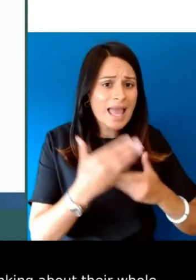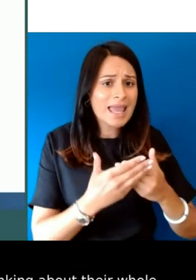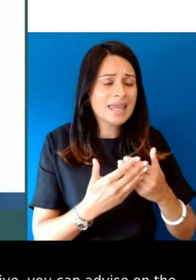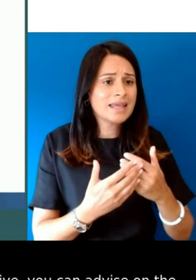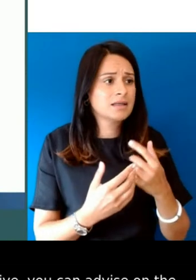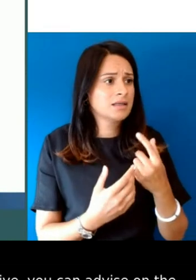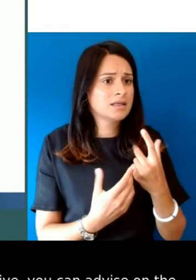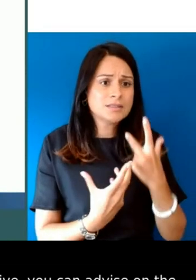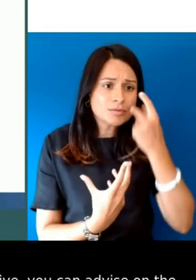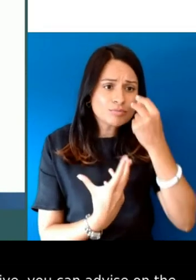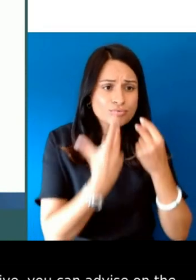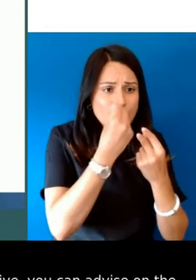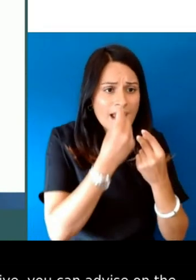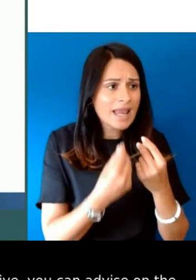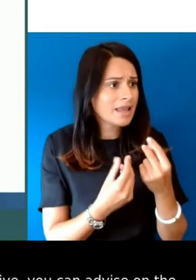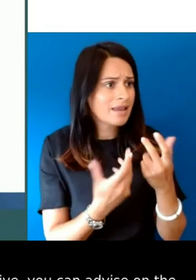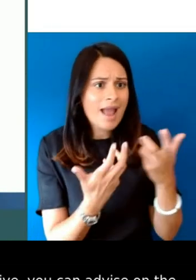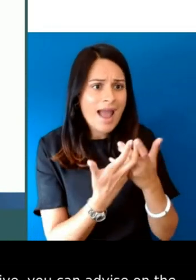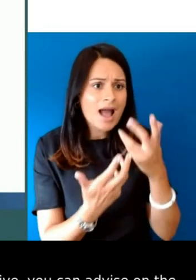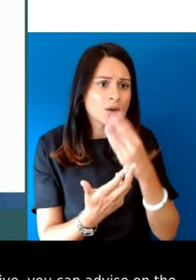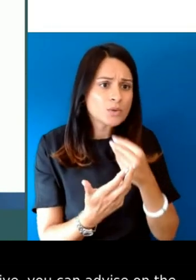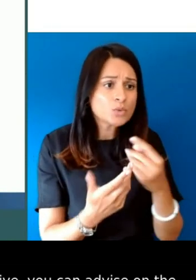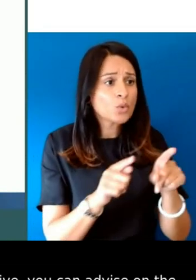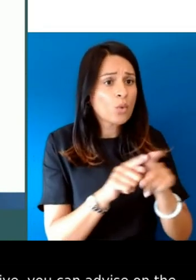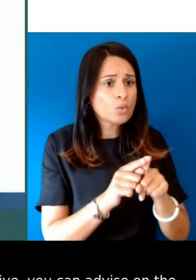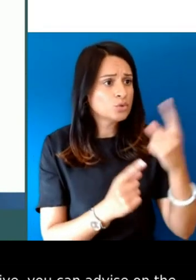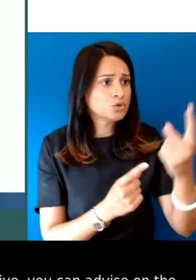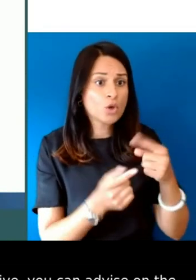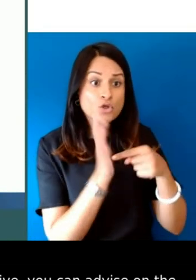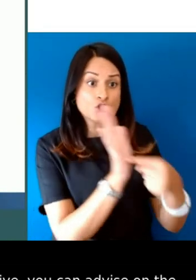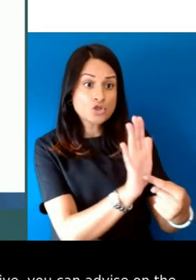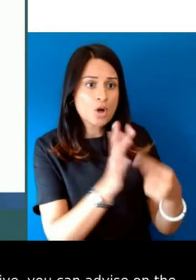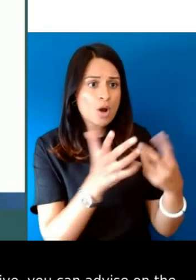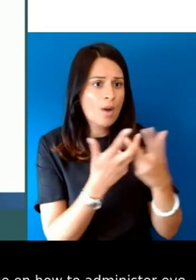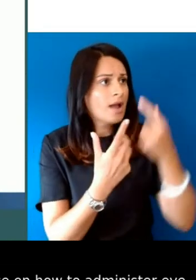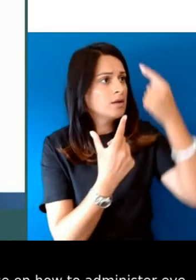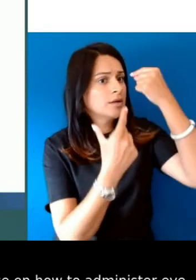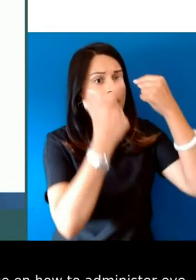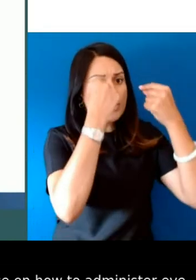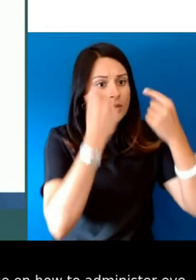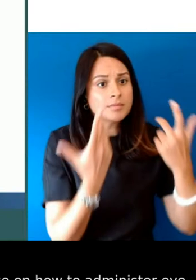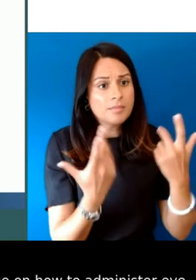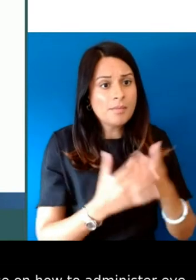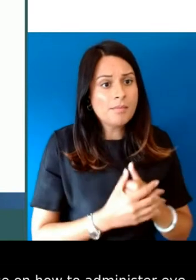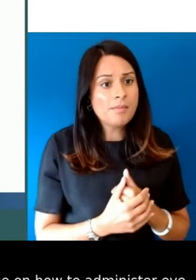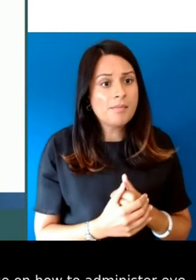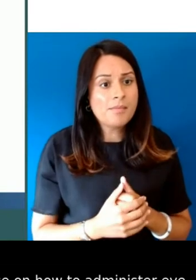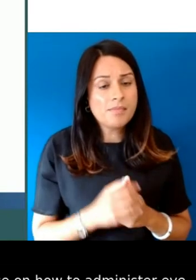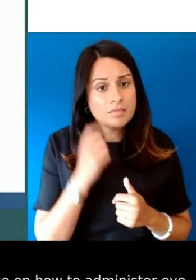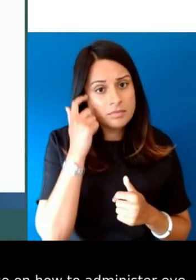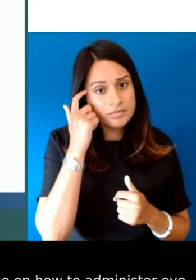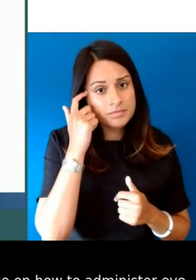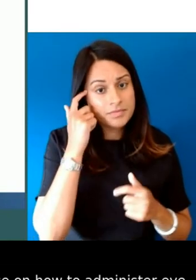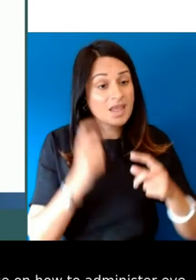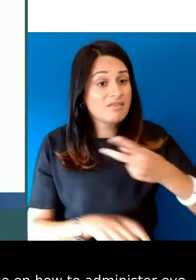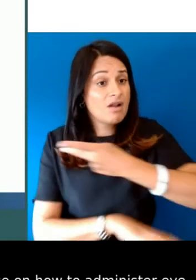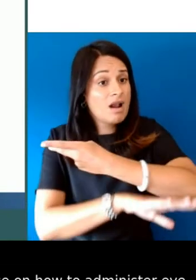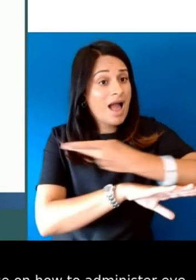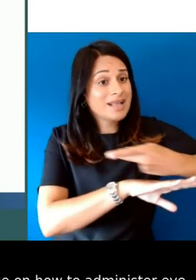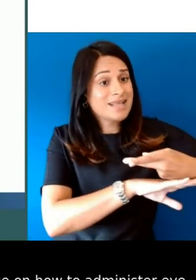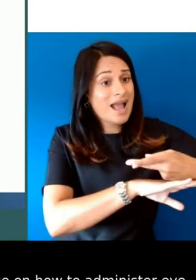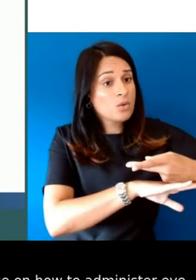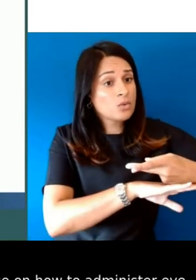can advise on how to administer eye drops and we always say if you like lie down on on a bed or a